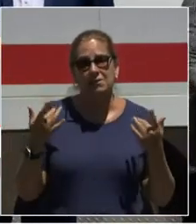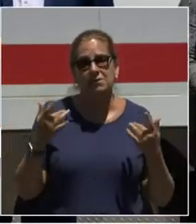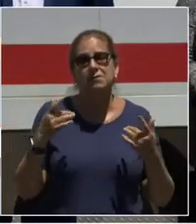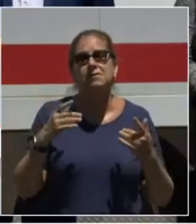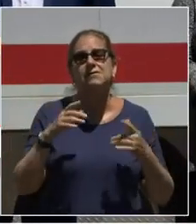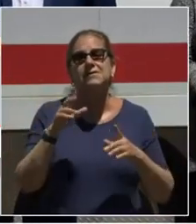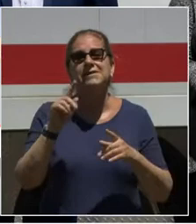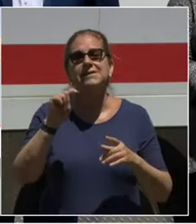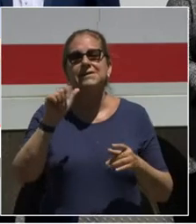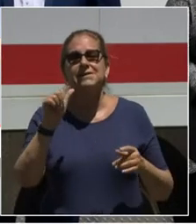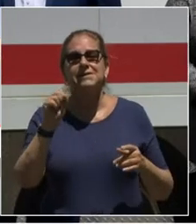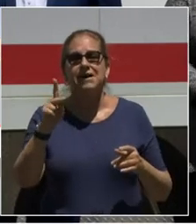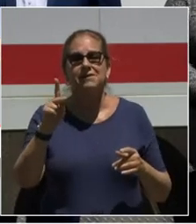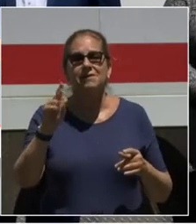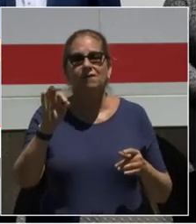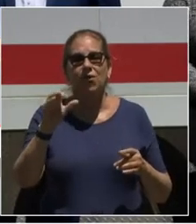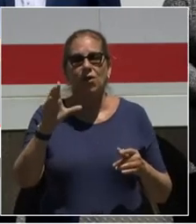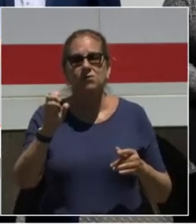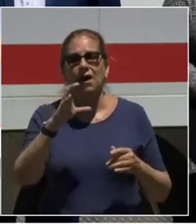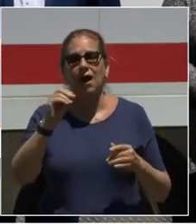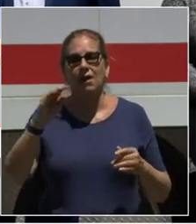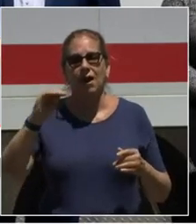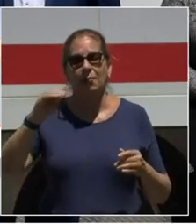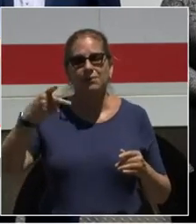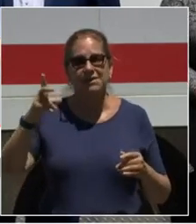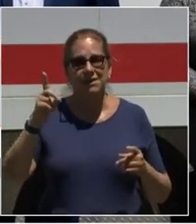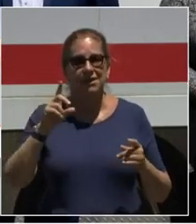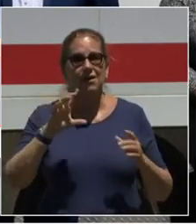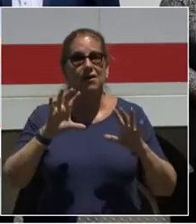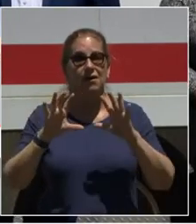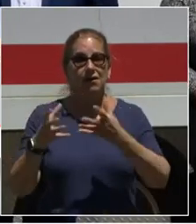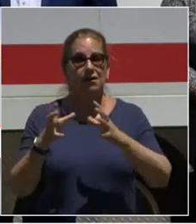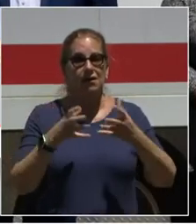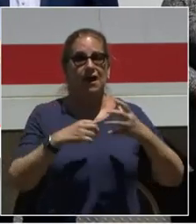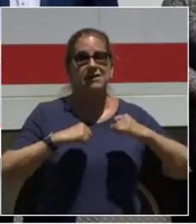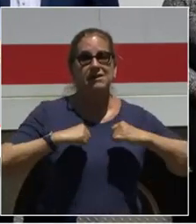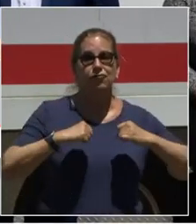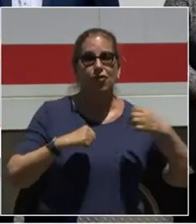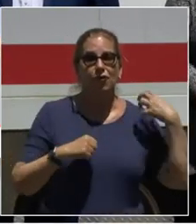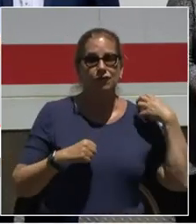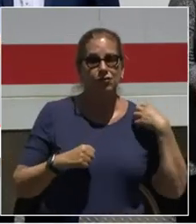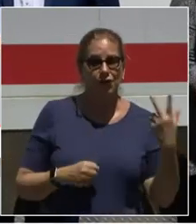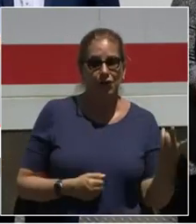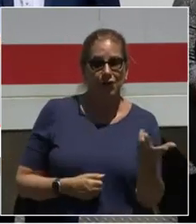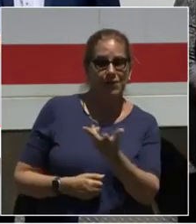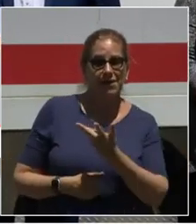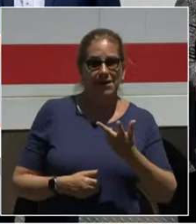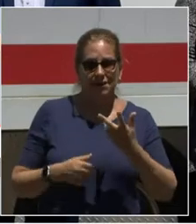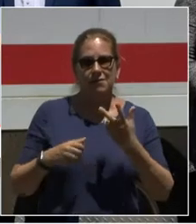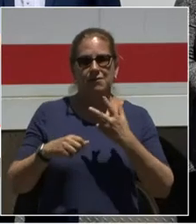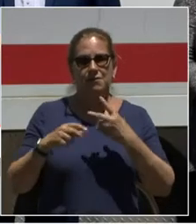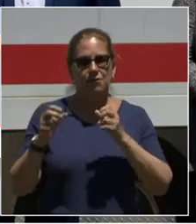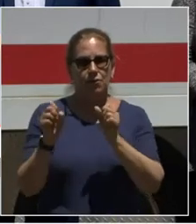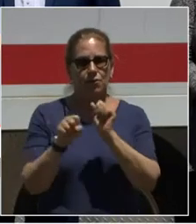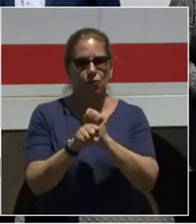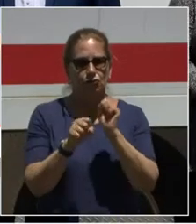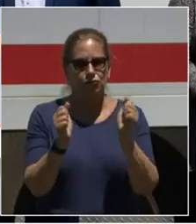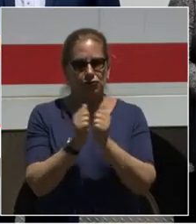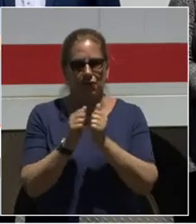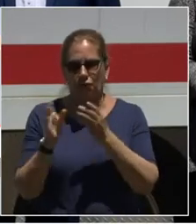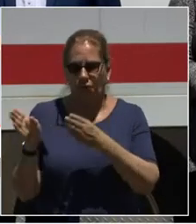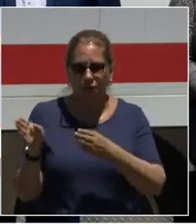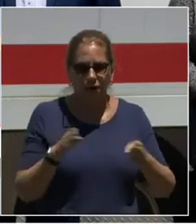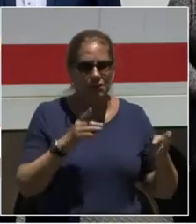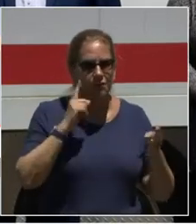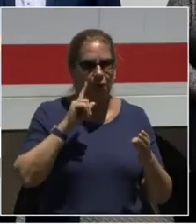our public safety officials, work with event organizers all year and for all events